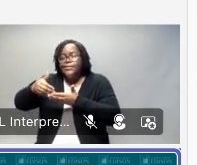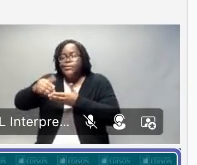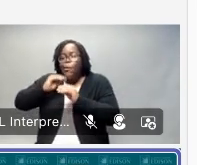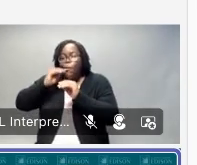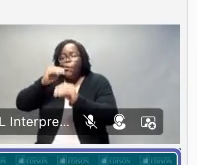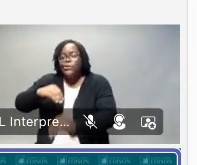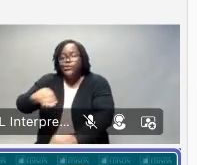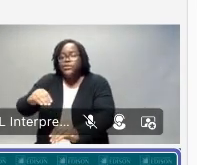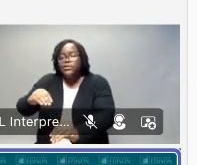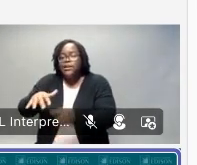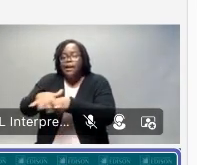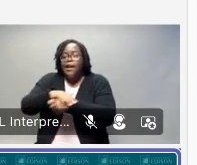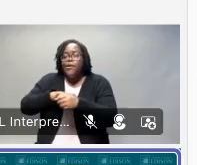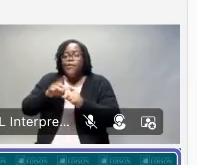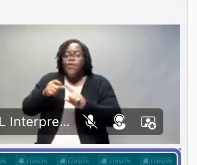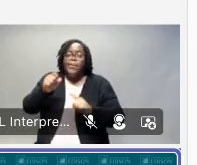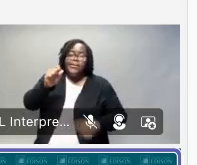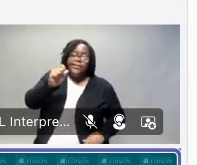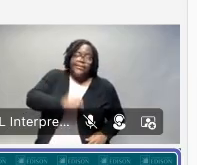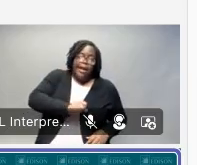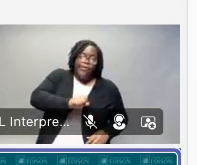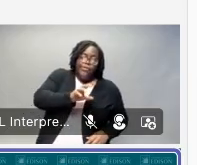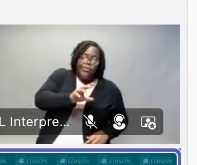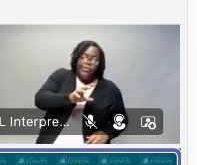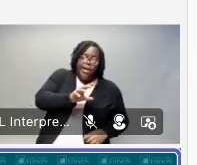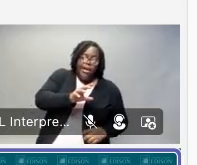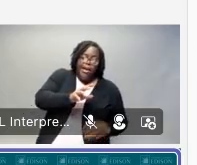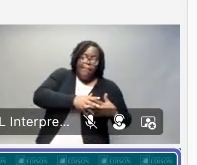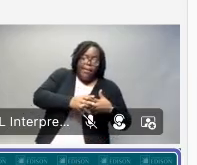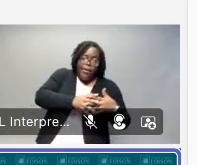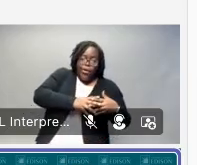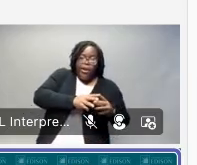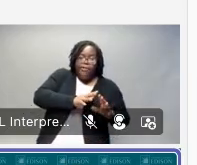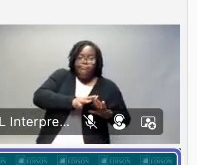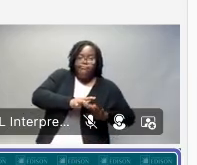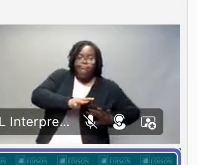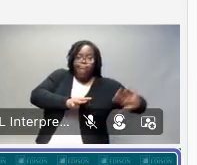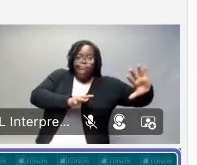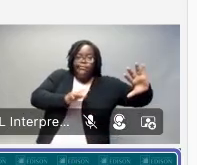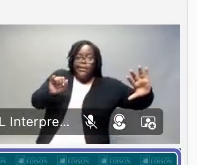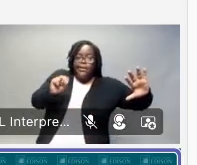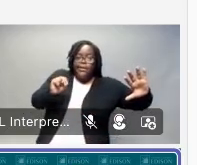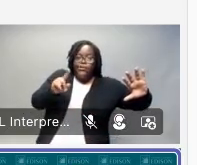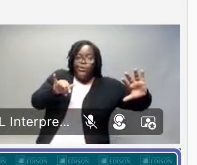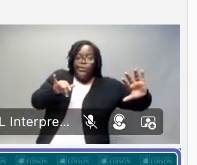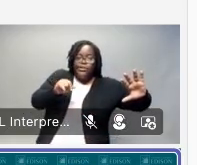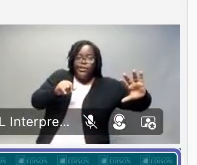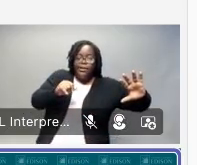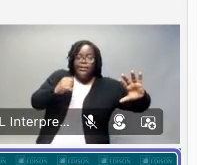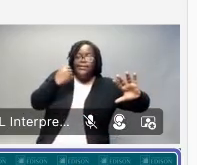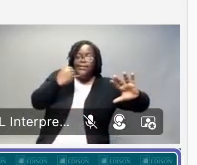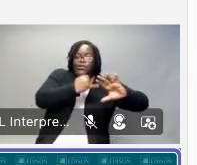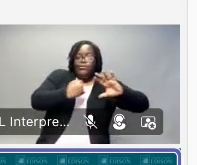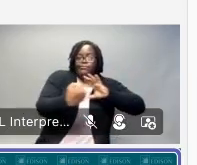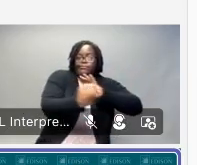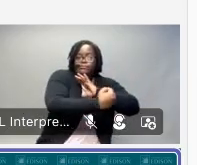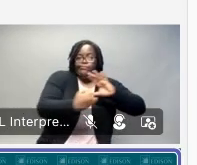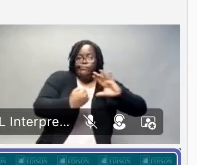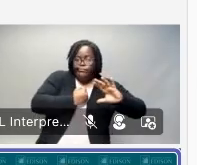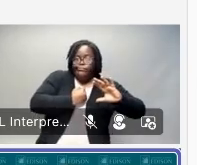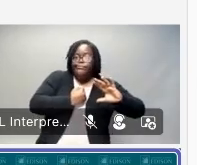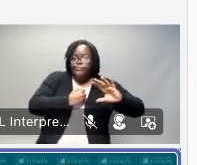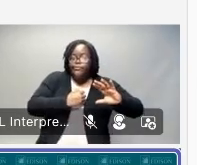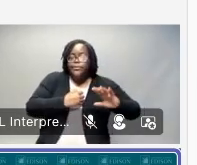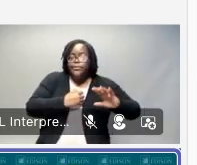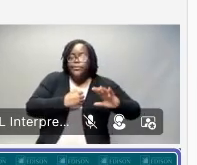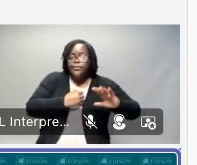stretches from South America over towards Indonesia, kind of straddling the equator. So that's the area that we sort of